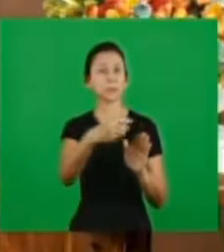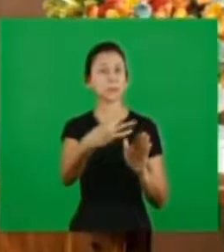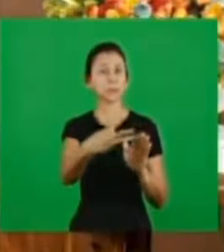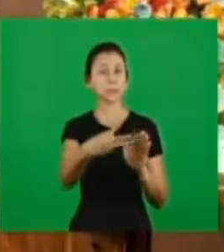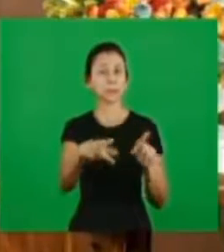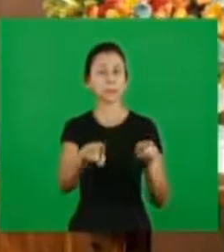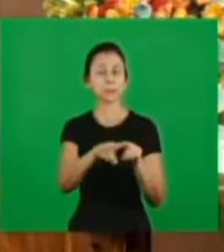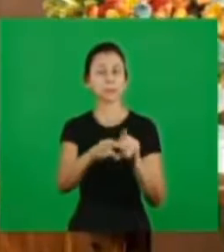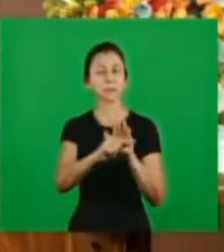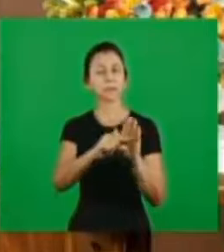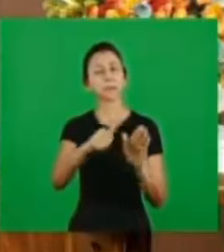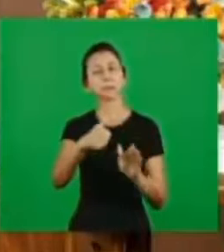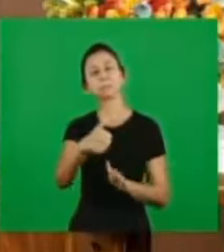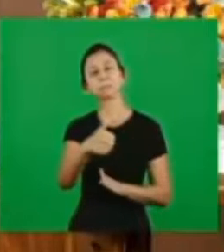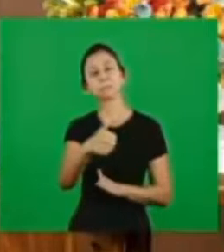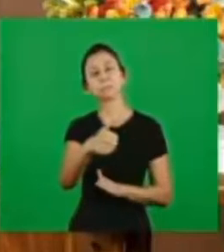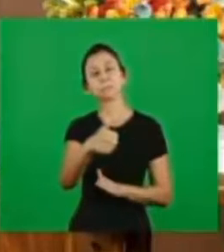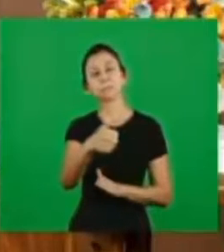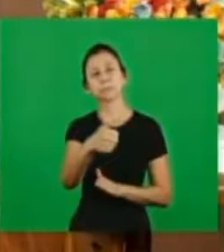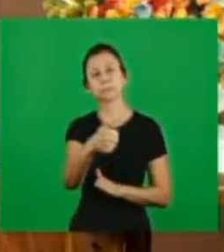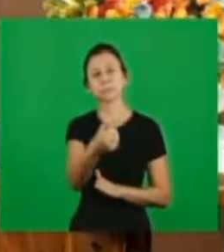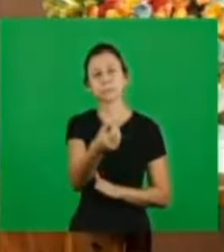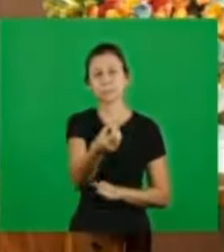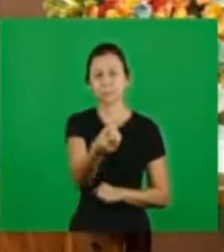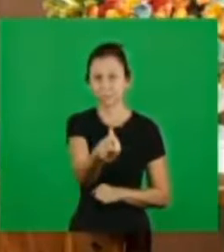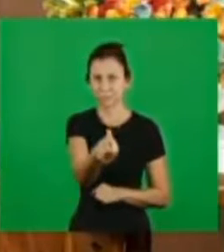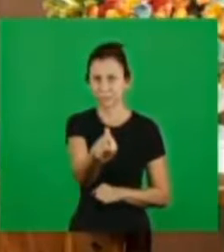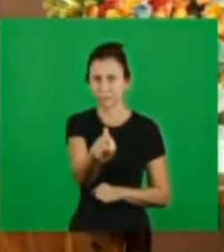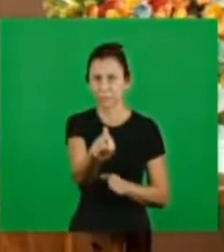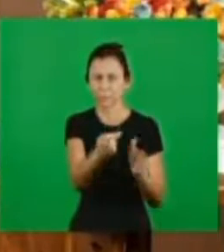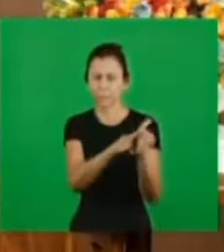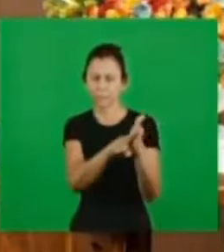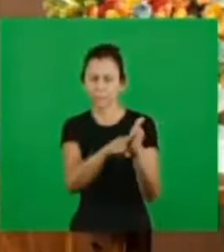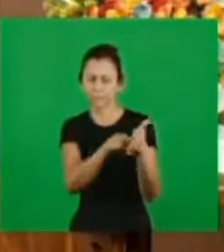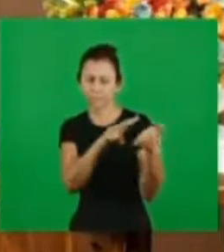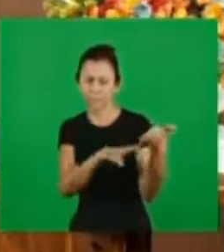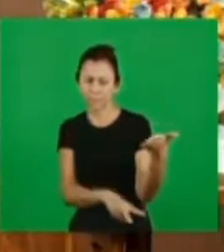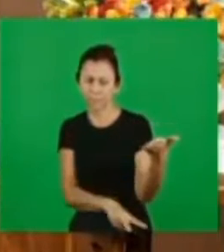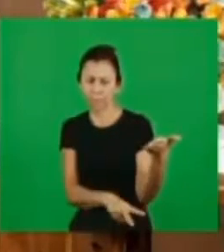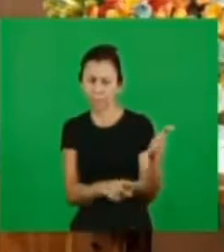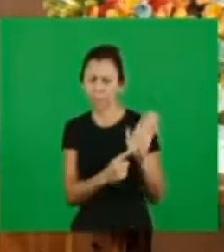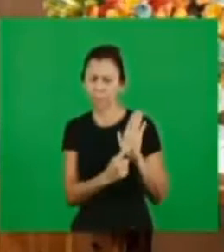to verse 13 and verse 16, where